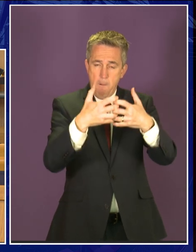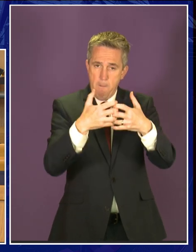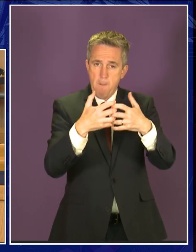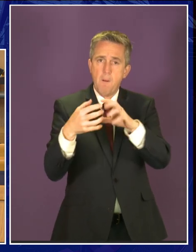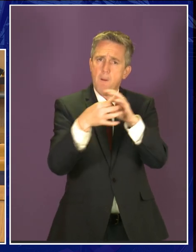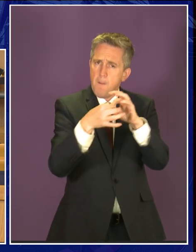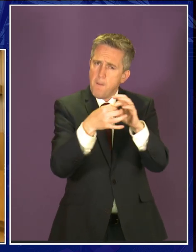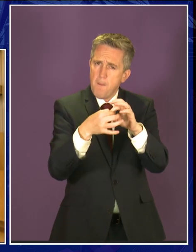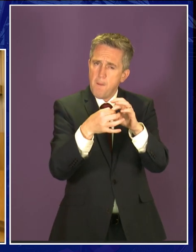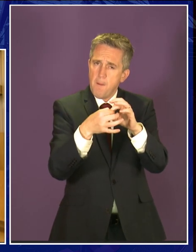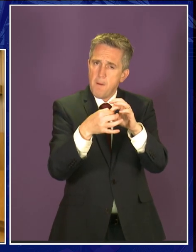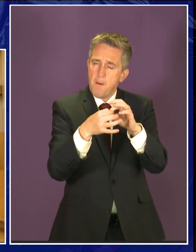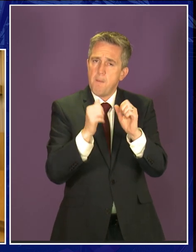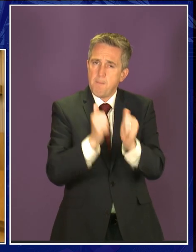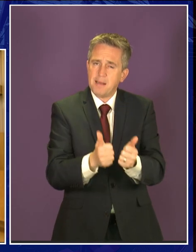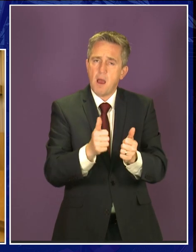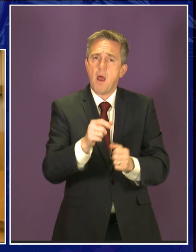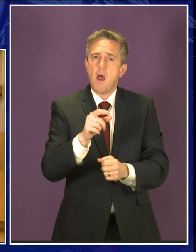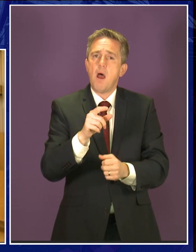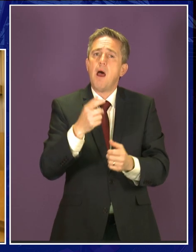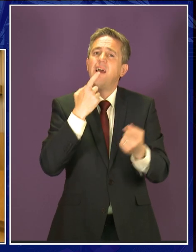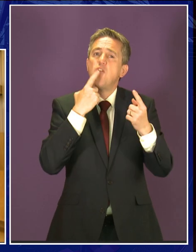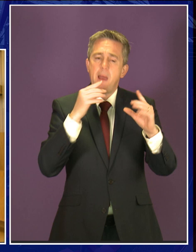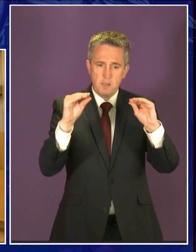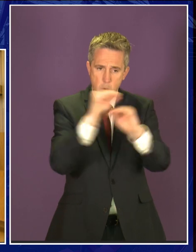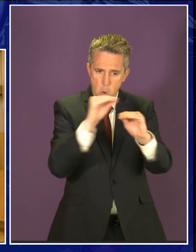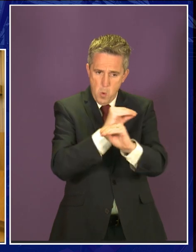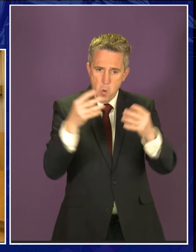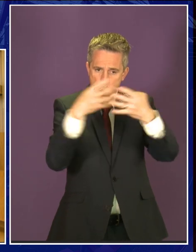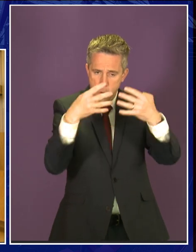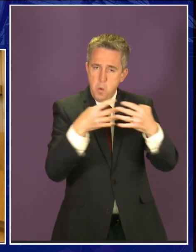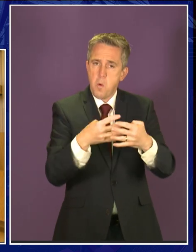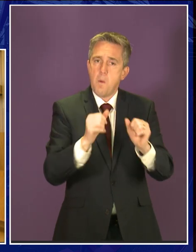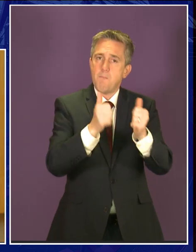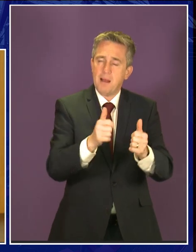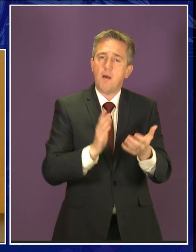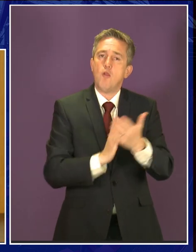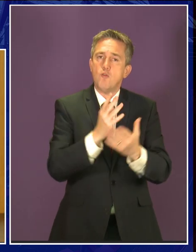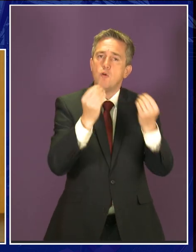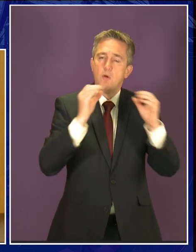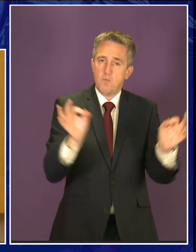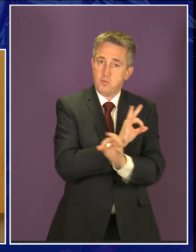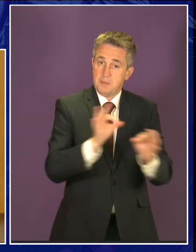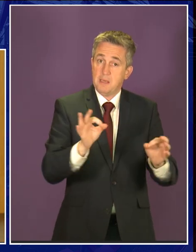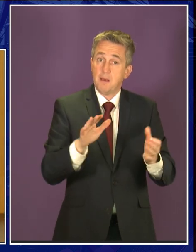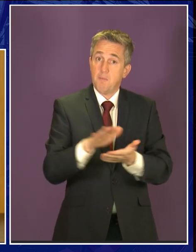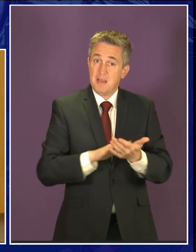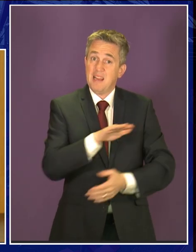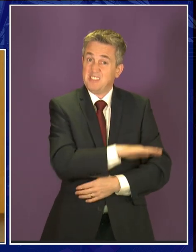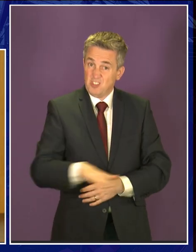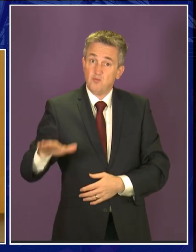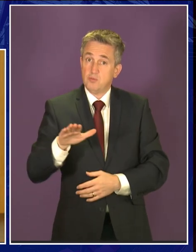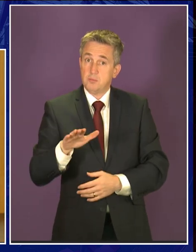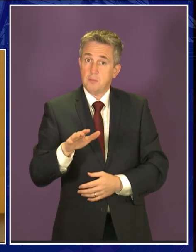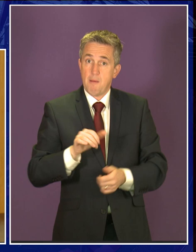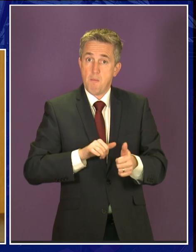facilitate communication and integration of information across the entire brain. This can potentially give a child an